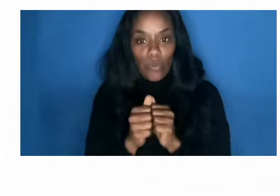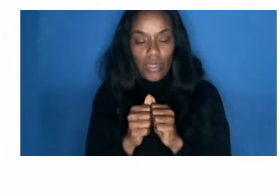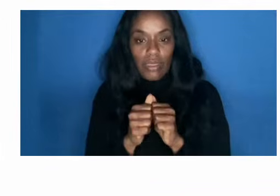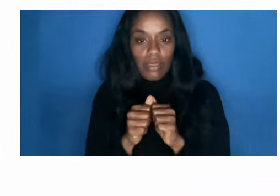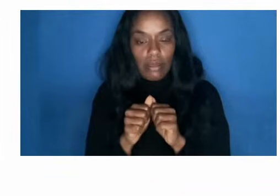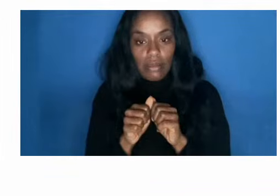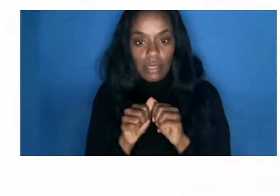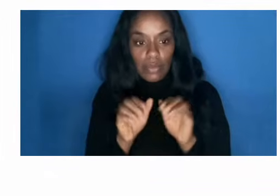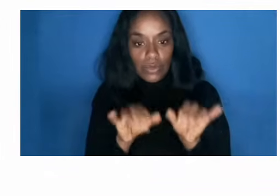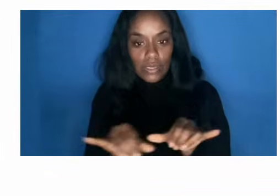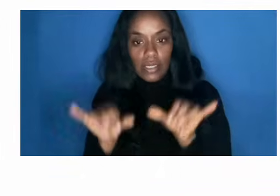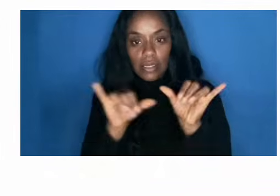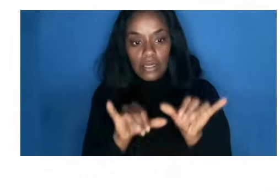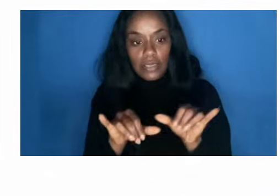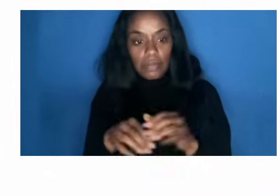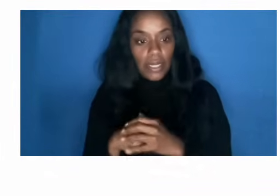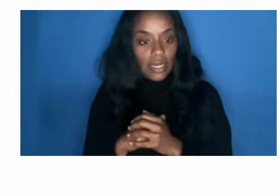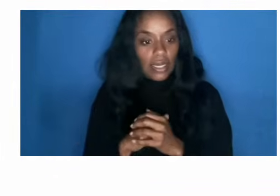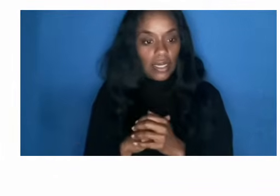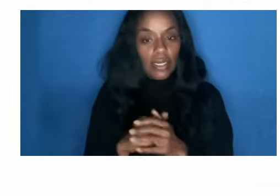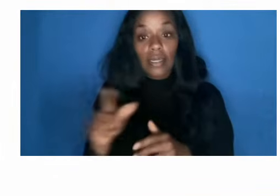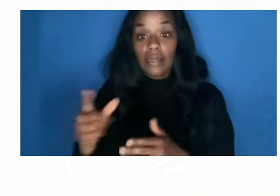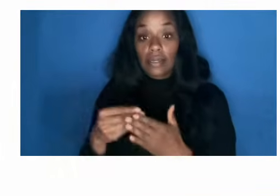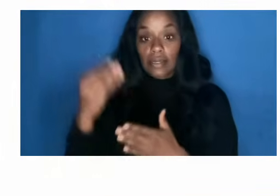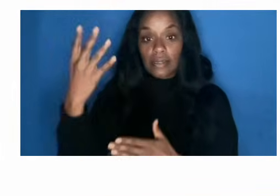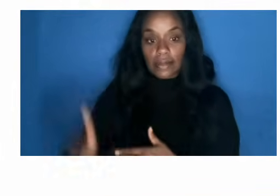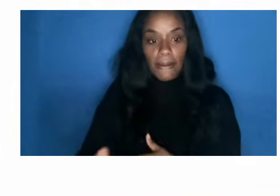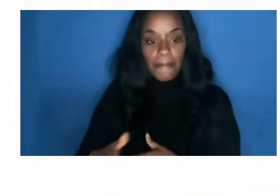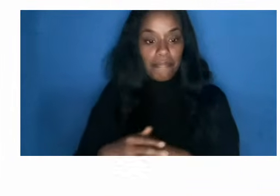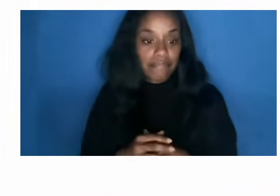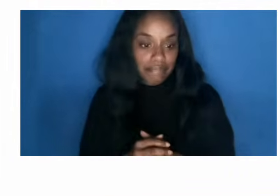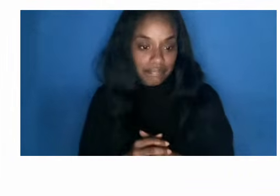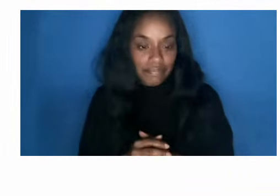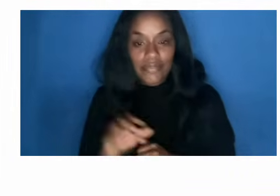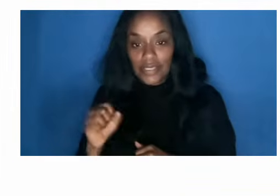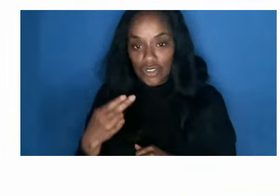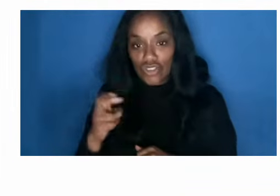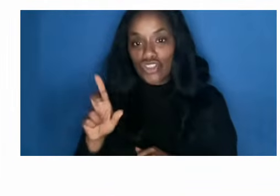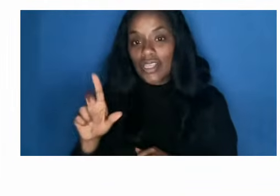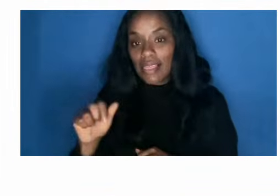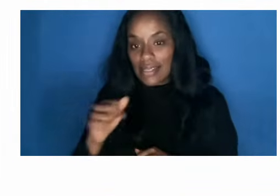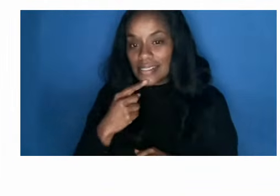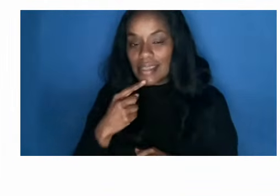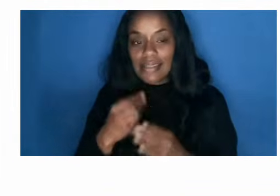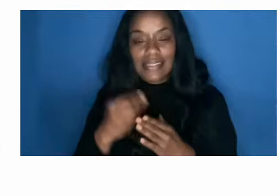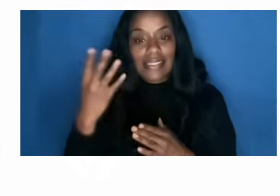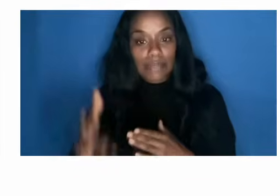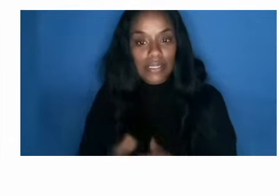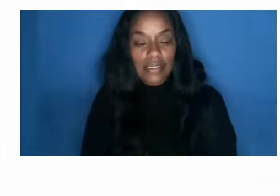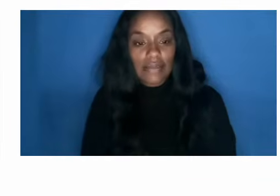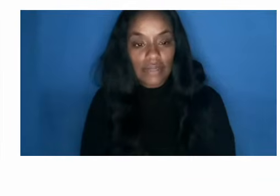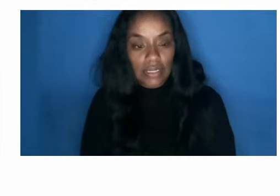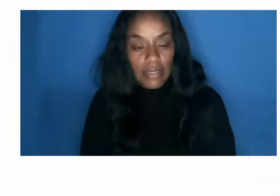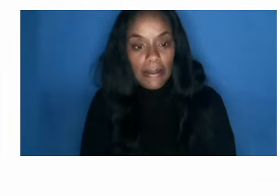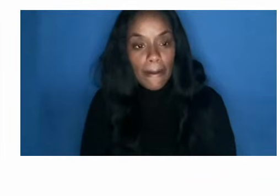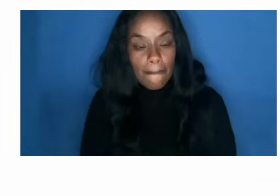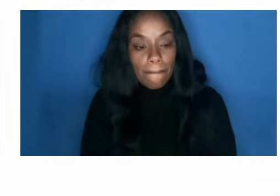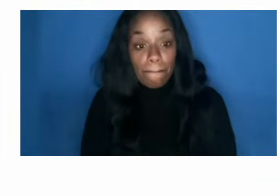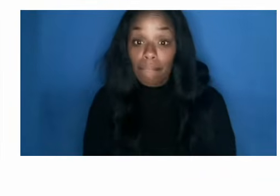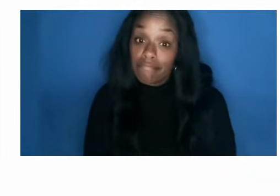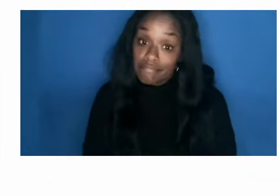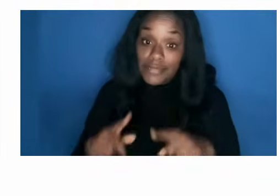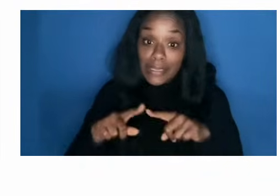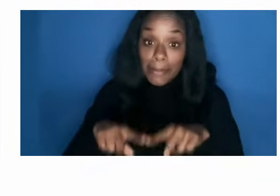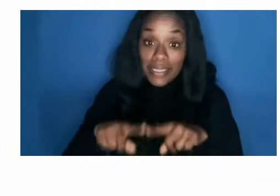Sheila says it's expensive. Mm. Well, it depends. That